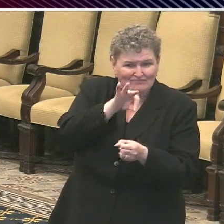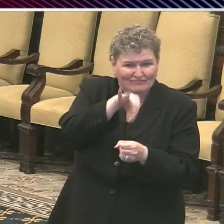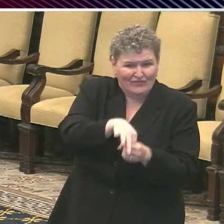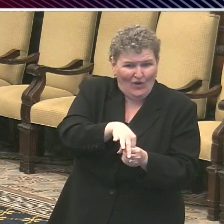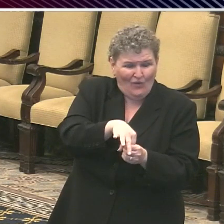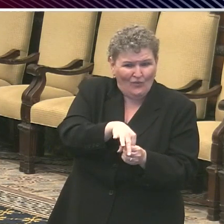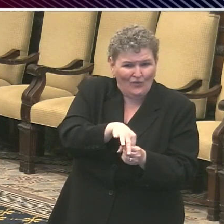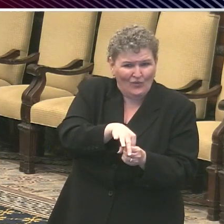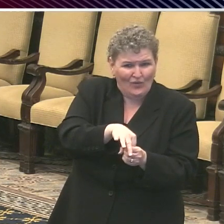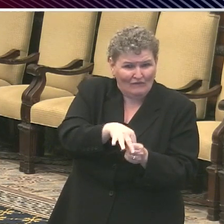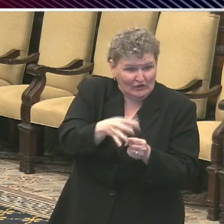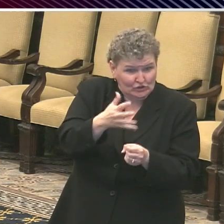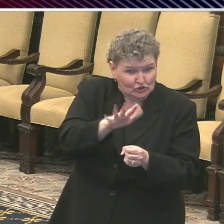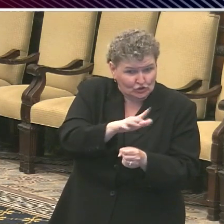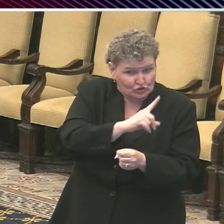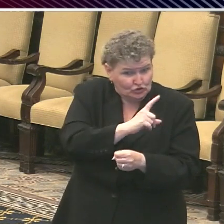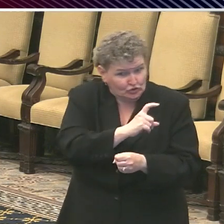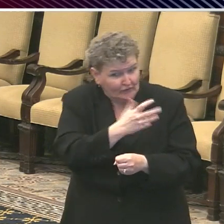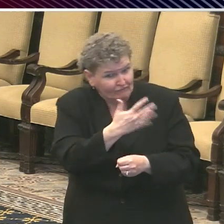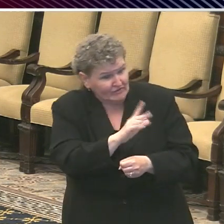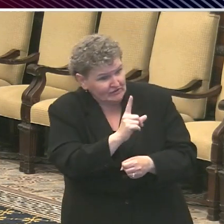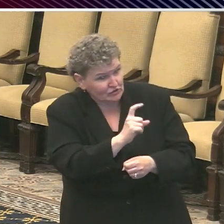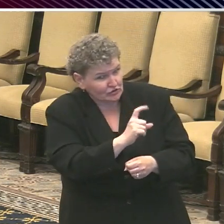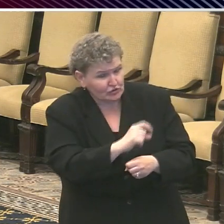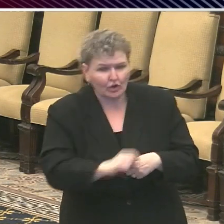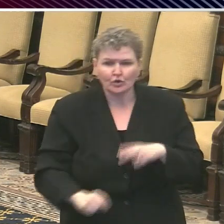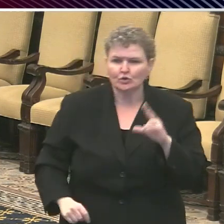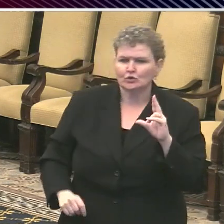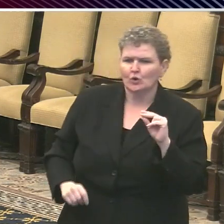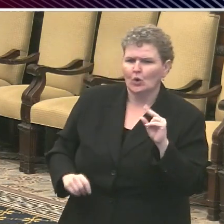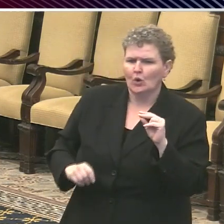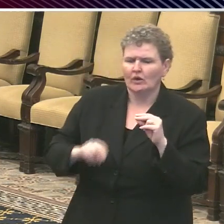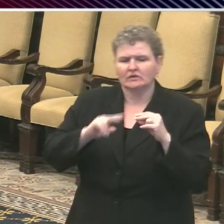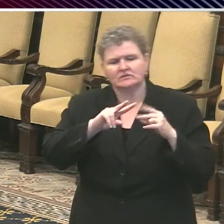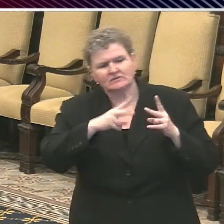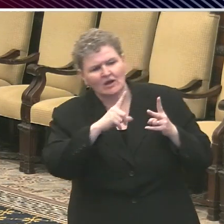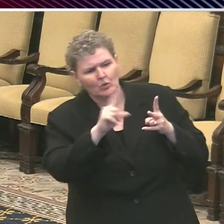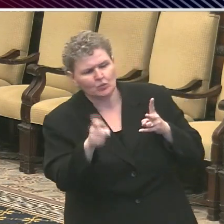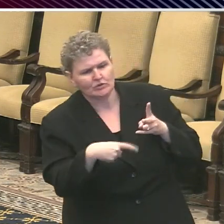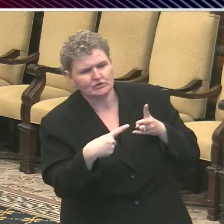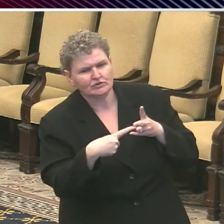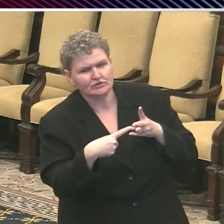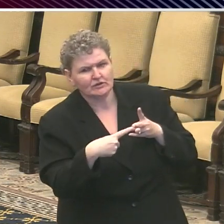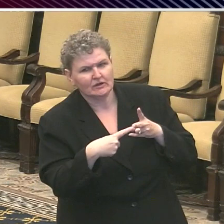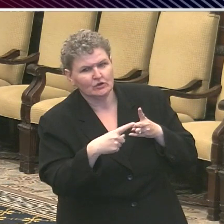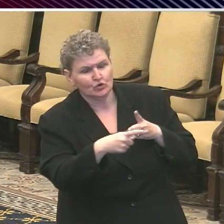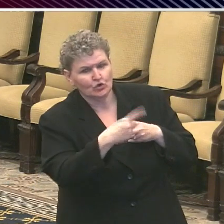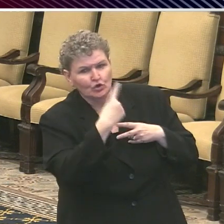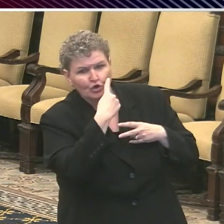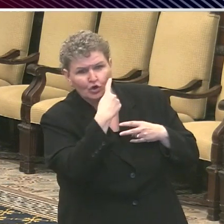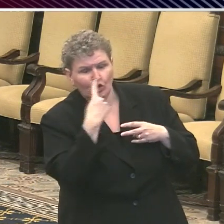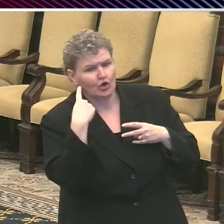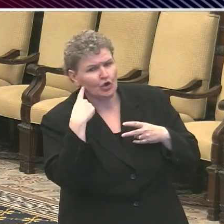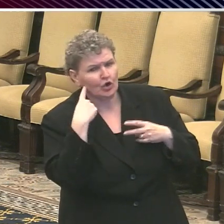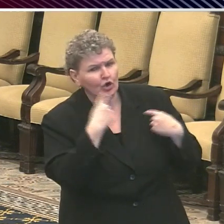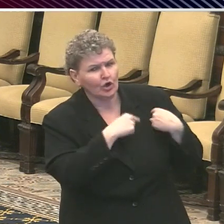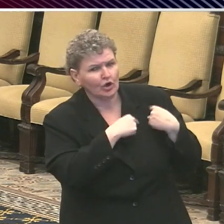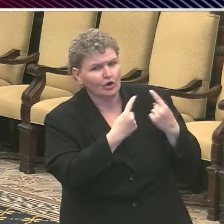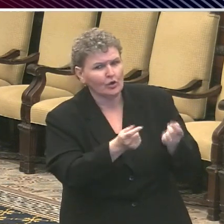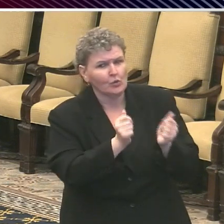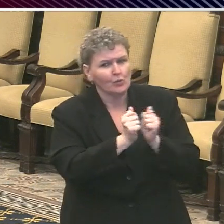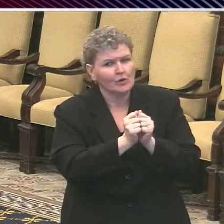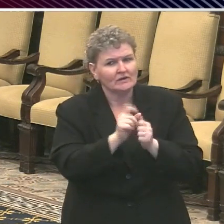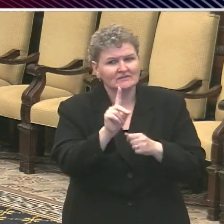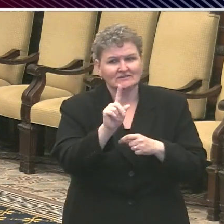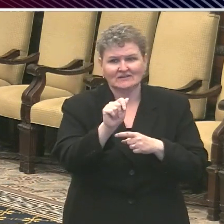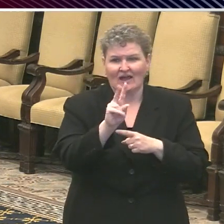Is that it? No, well, the second part of the question is, have you heard, I know that David O. and other